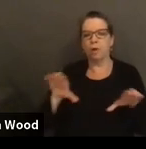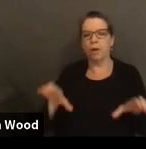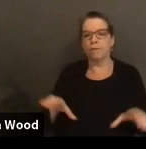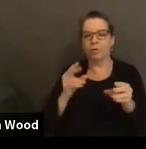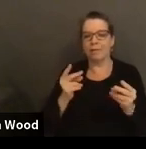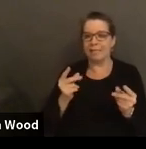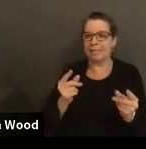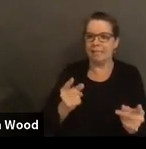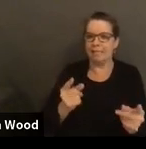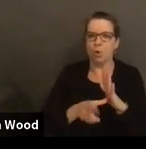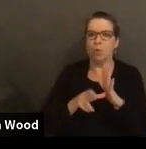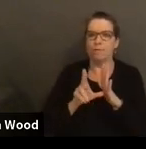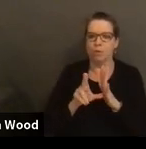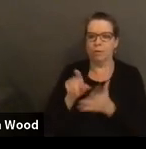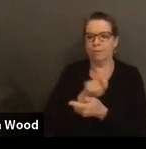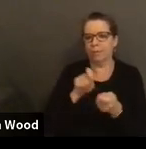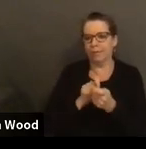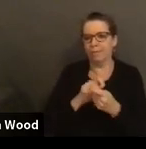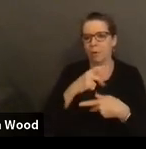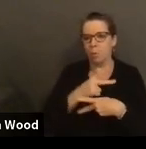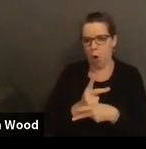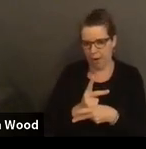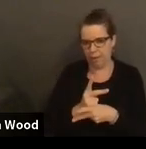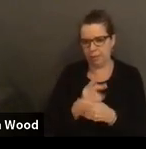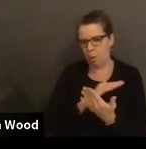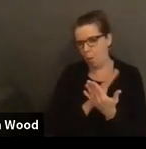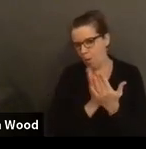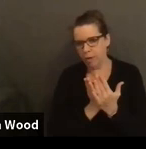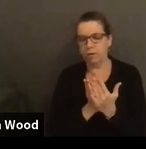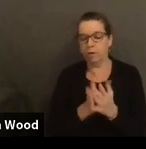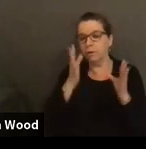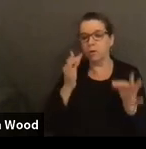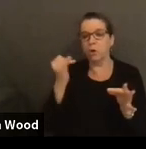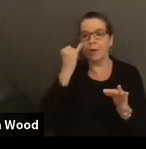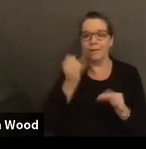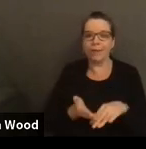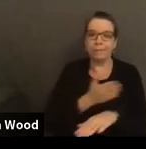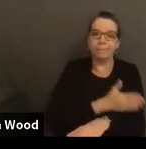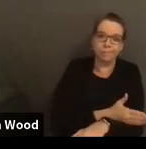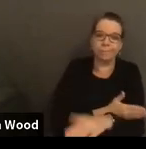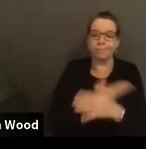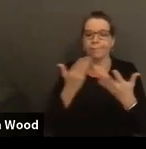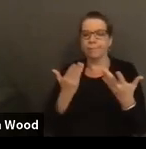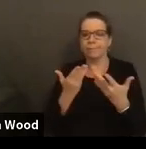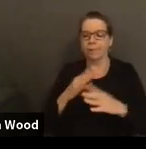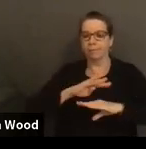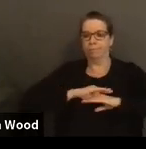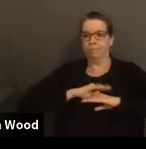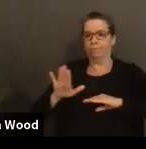expedited reviews of specific products throughout the year to determine if they enhance ability to meet your teachers' and student